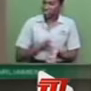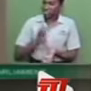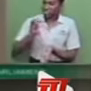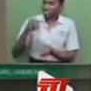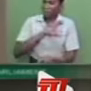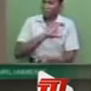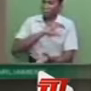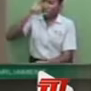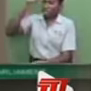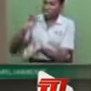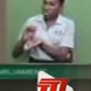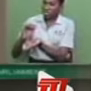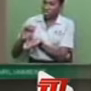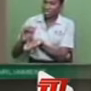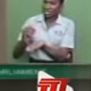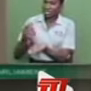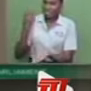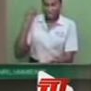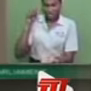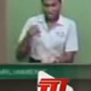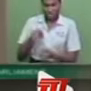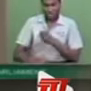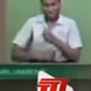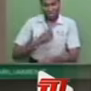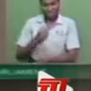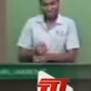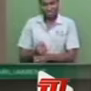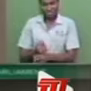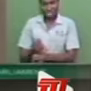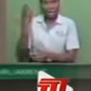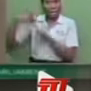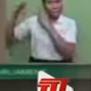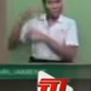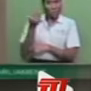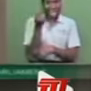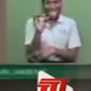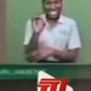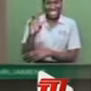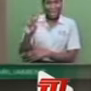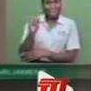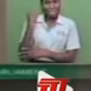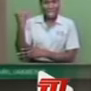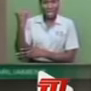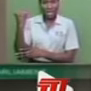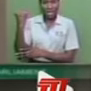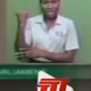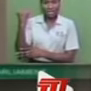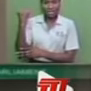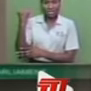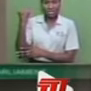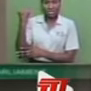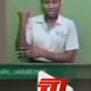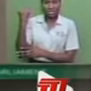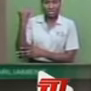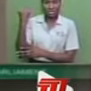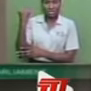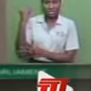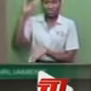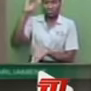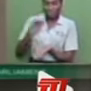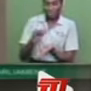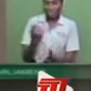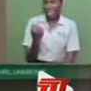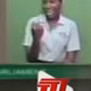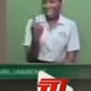02001 for fiscal 2020 from 18 million to 11 million,